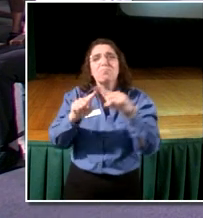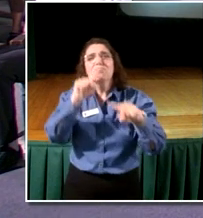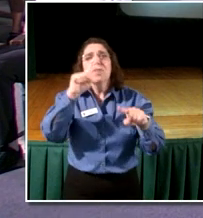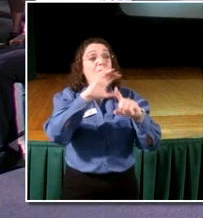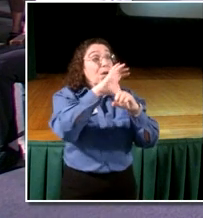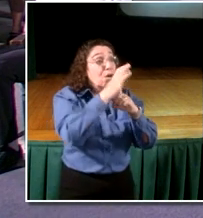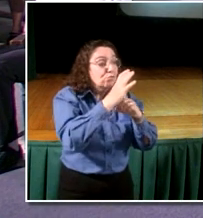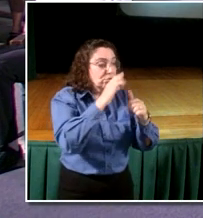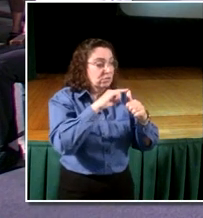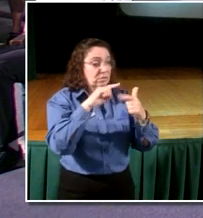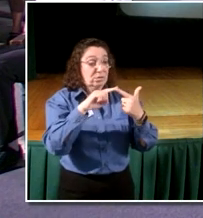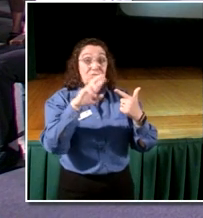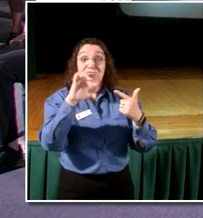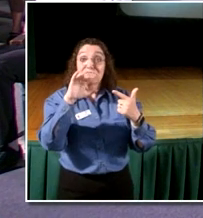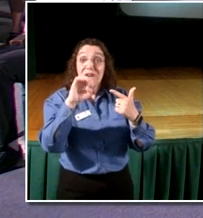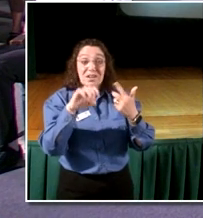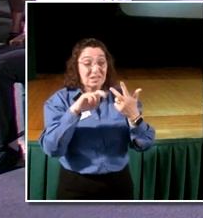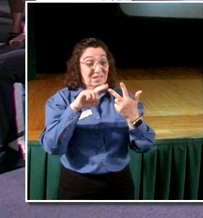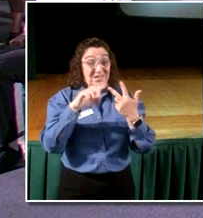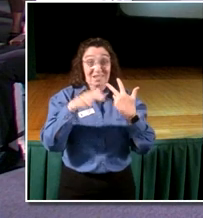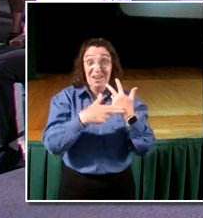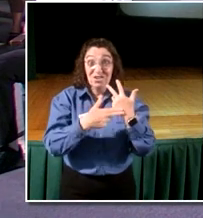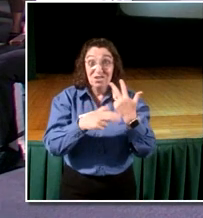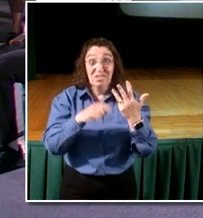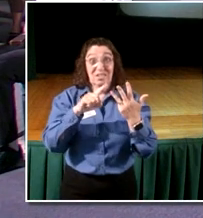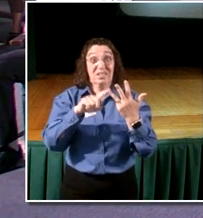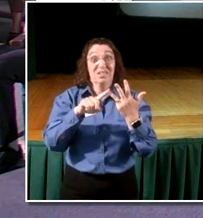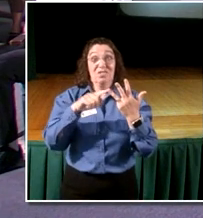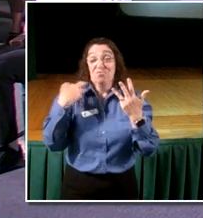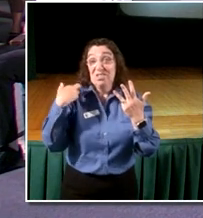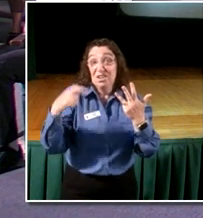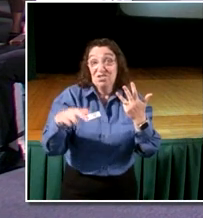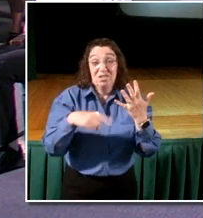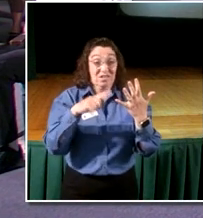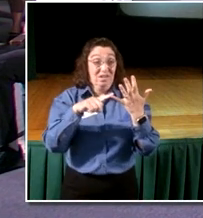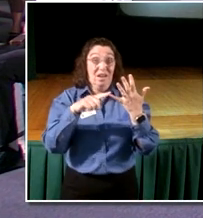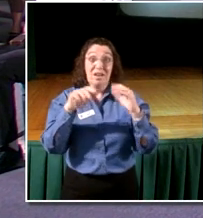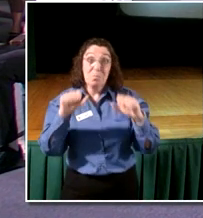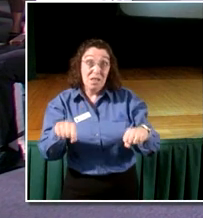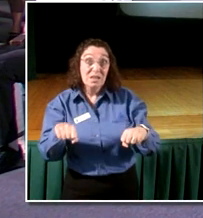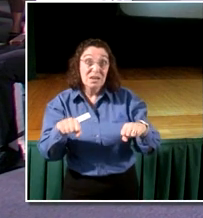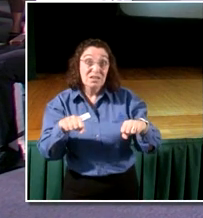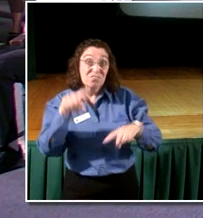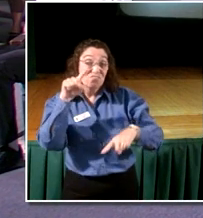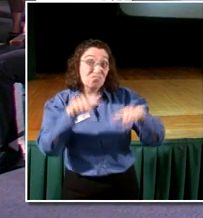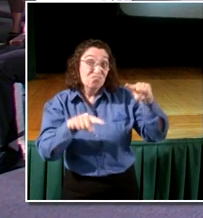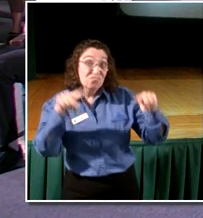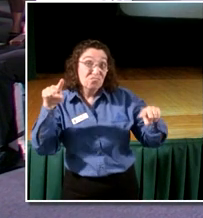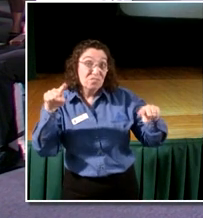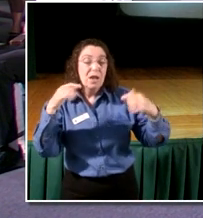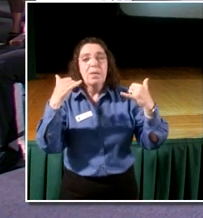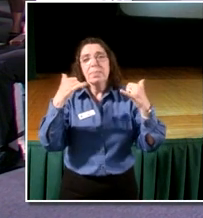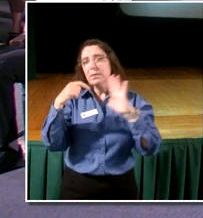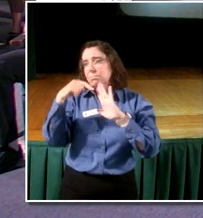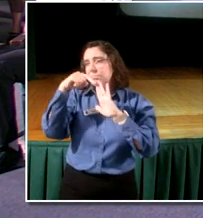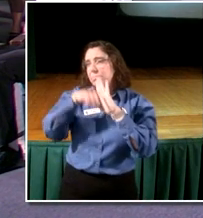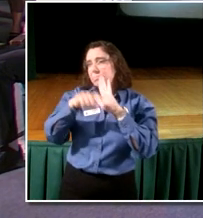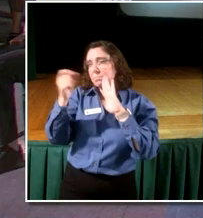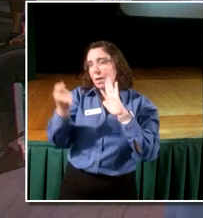races, ethnicities, nations, religions, and abilities. This deeper